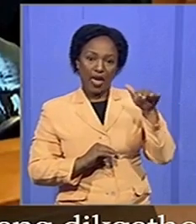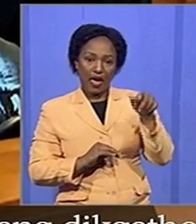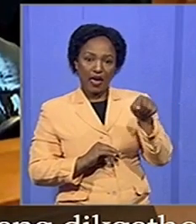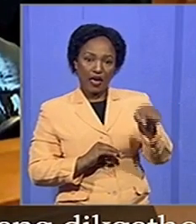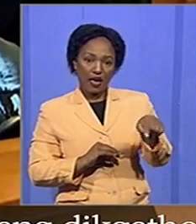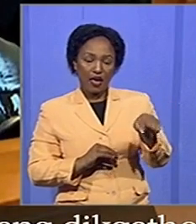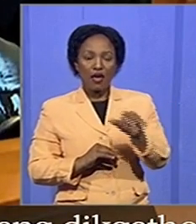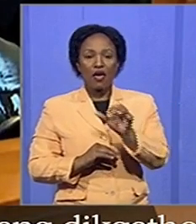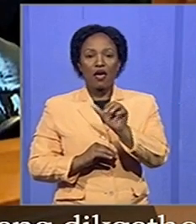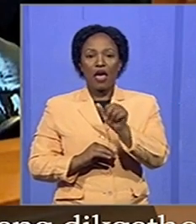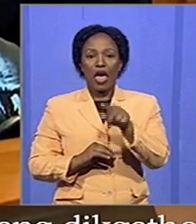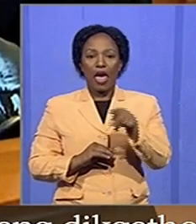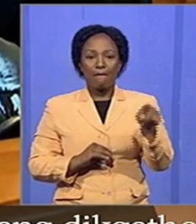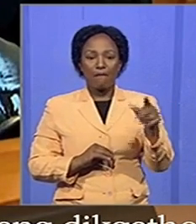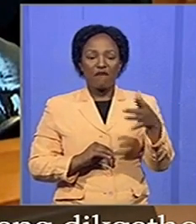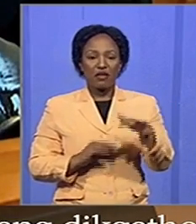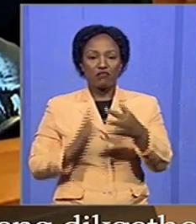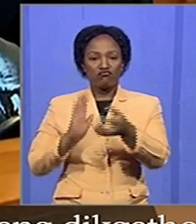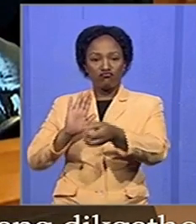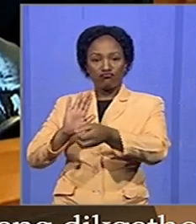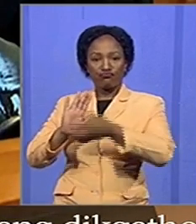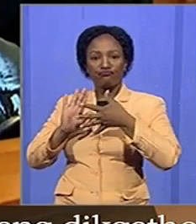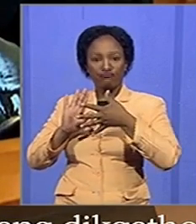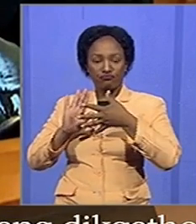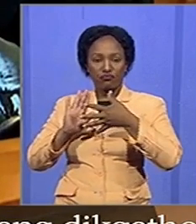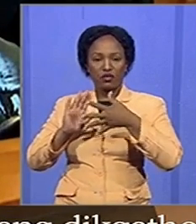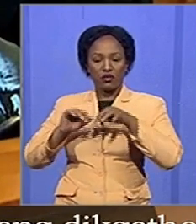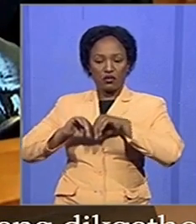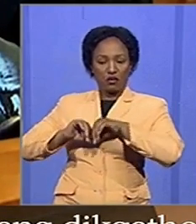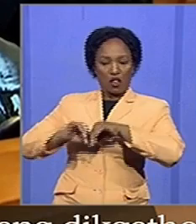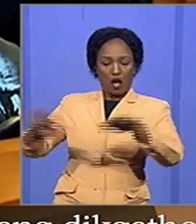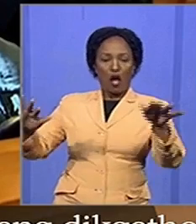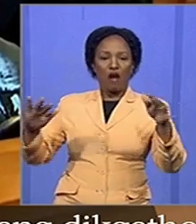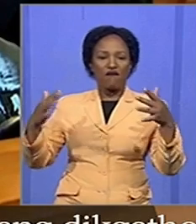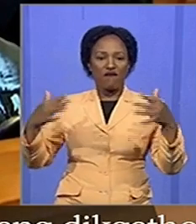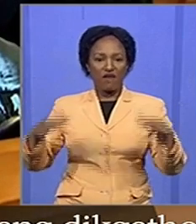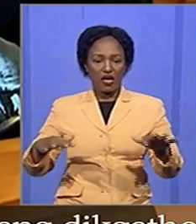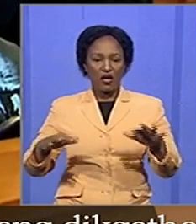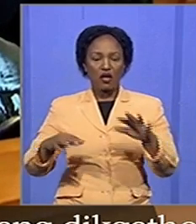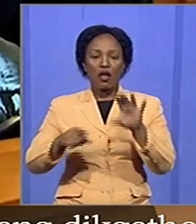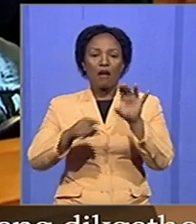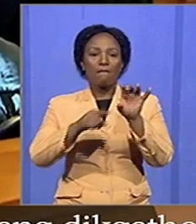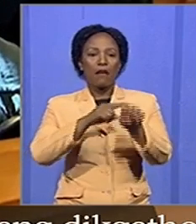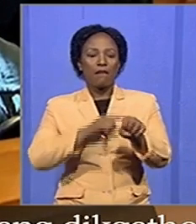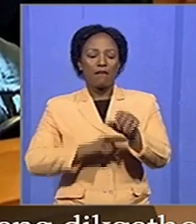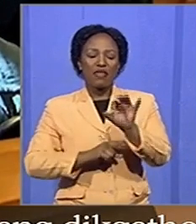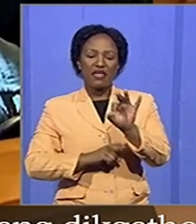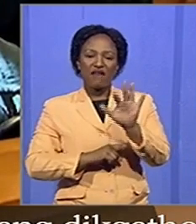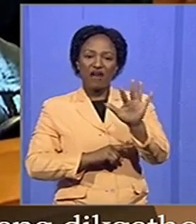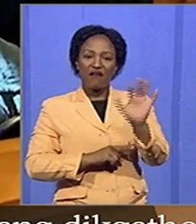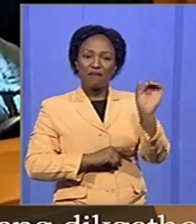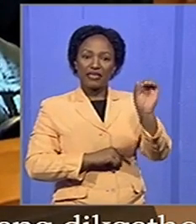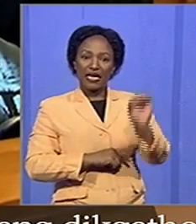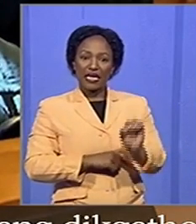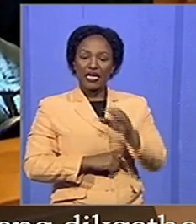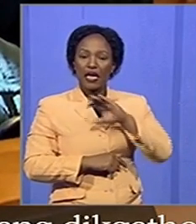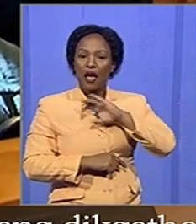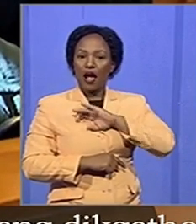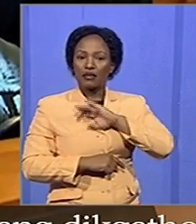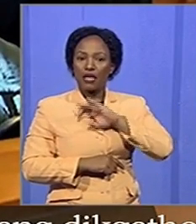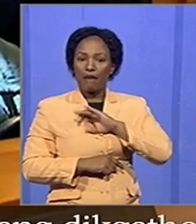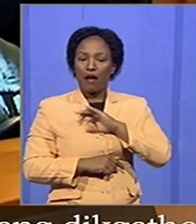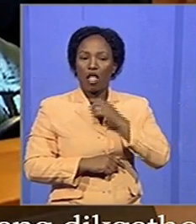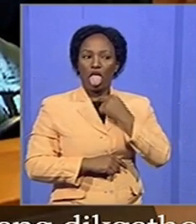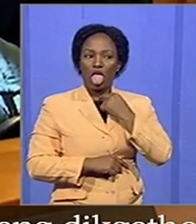an app out onto the market and they found that 35% of their customers were unable to use